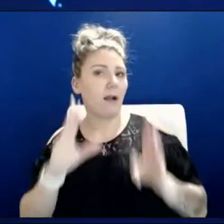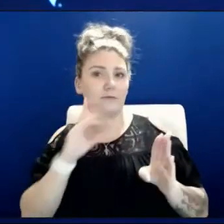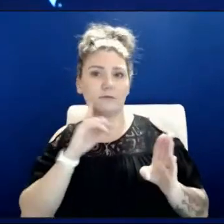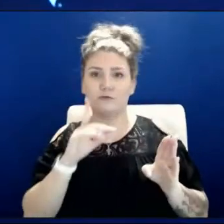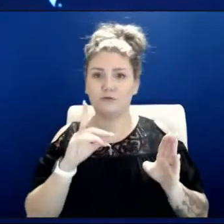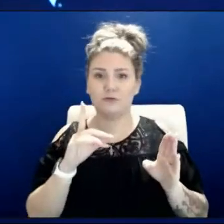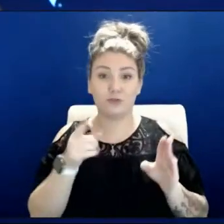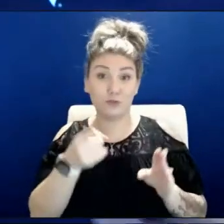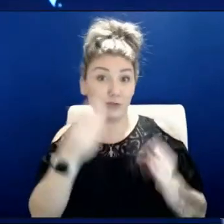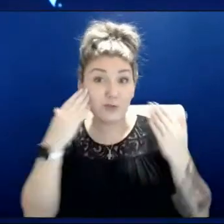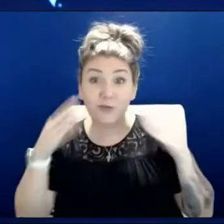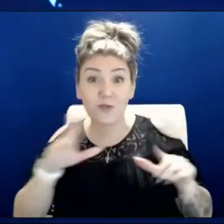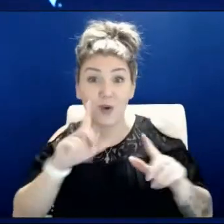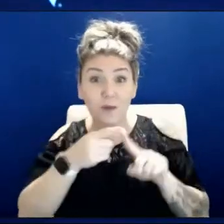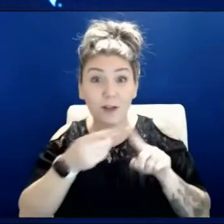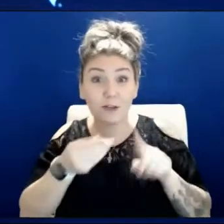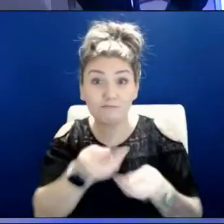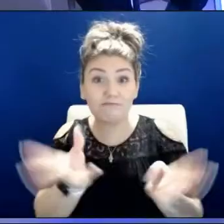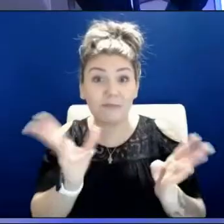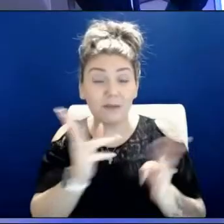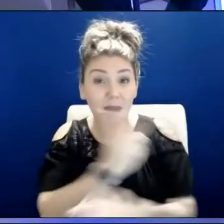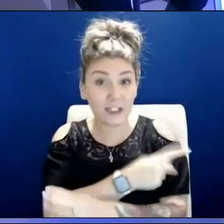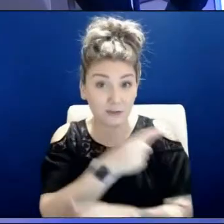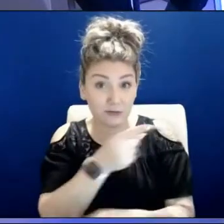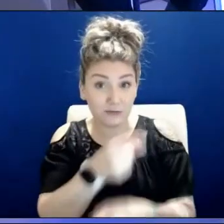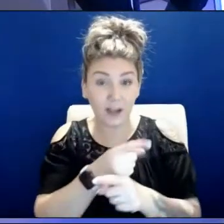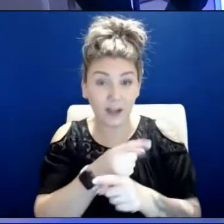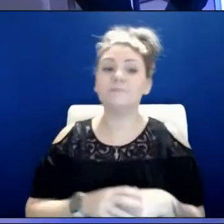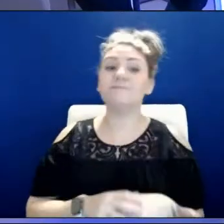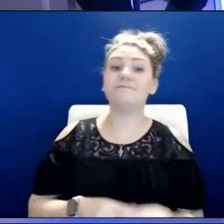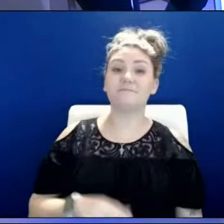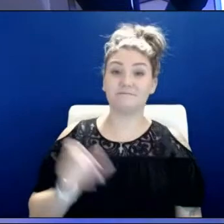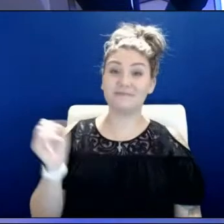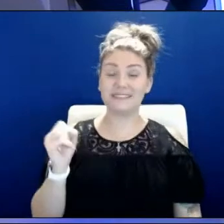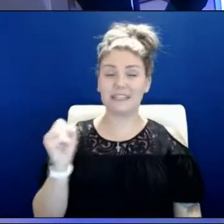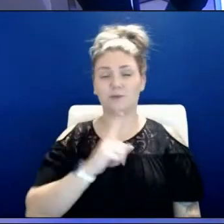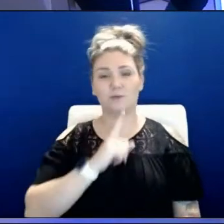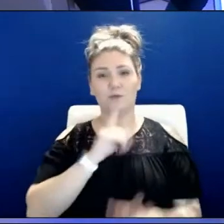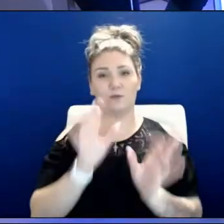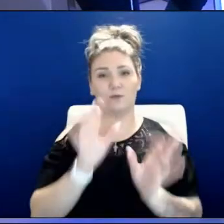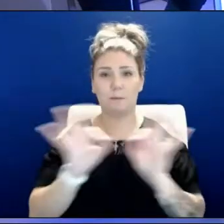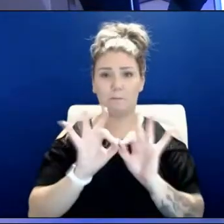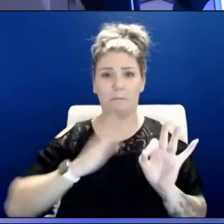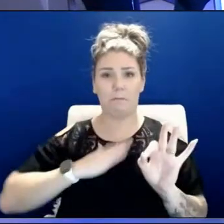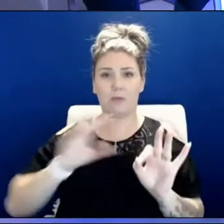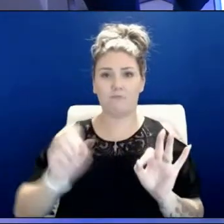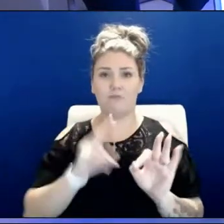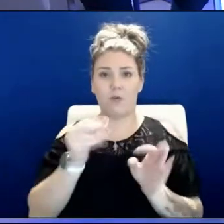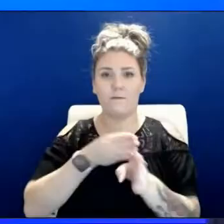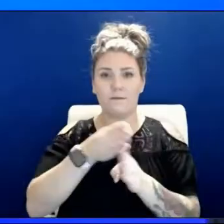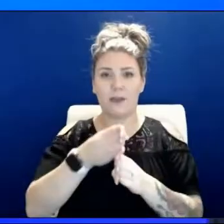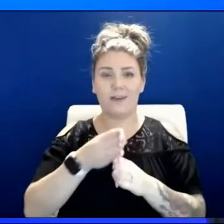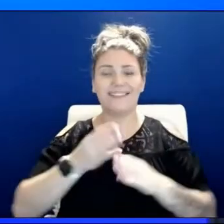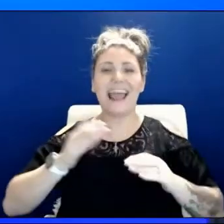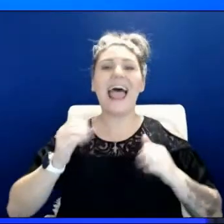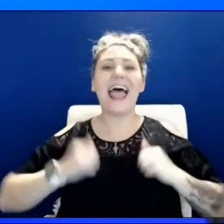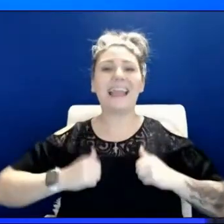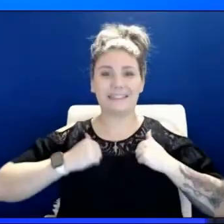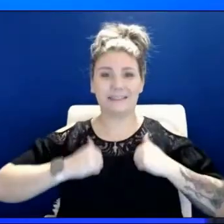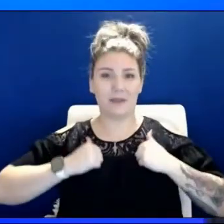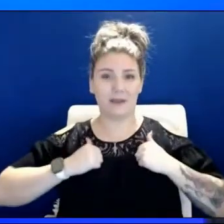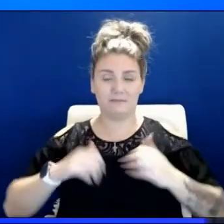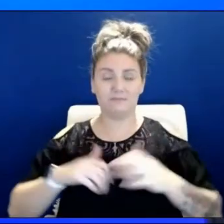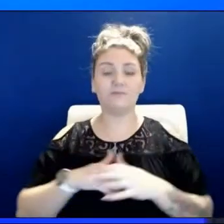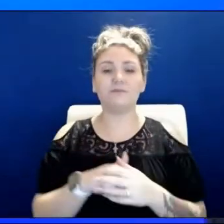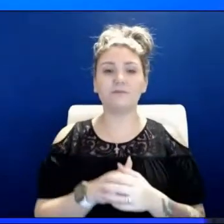give it to patients, Dr. Castro, is that right? Yeah, no, this is so important. In my own field in asthma, just by changing